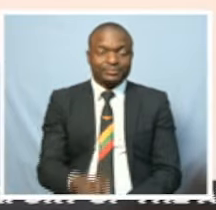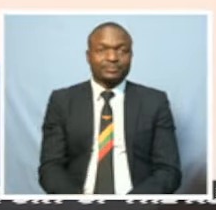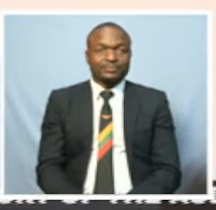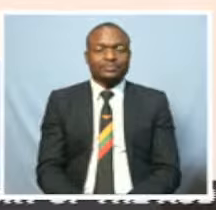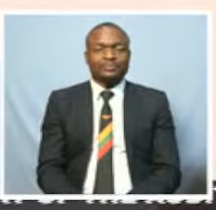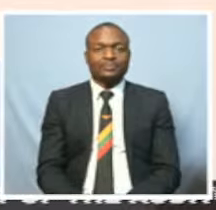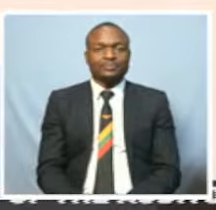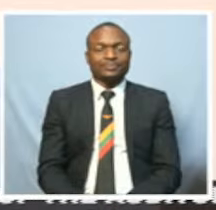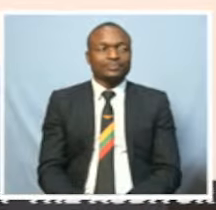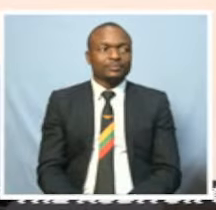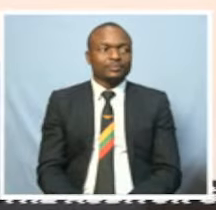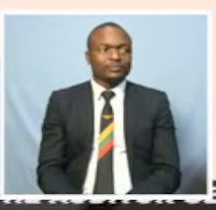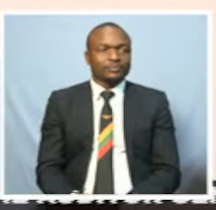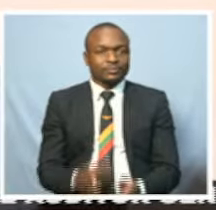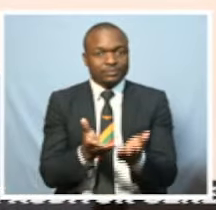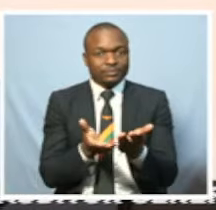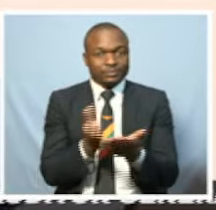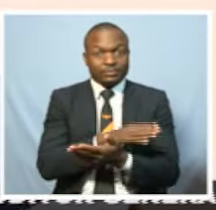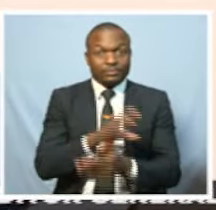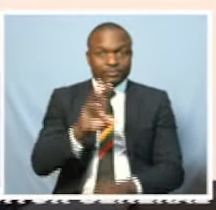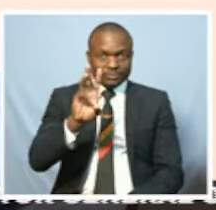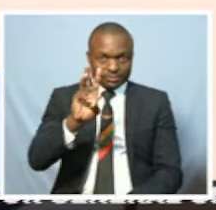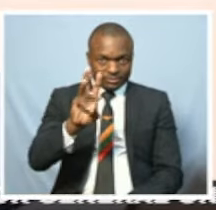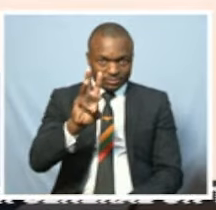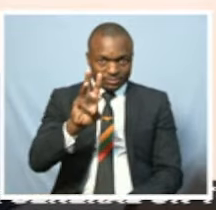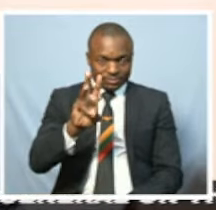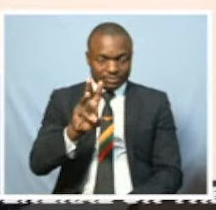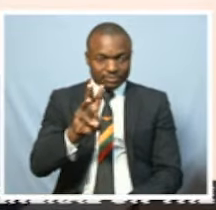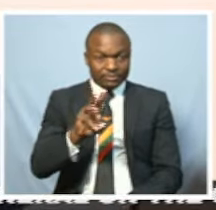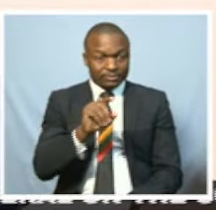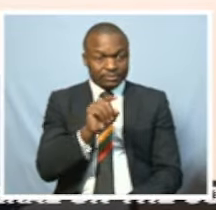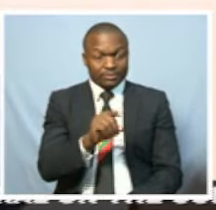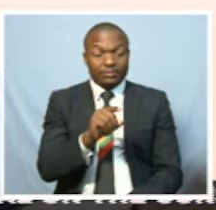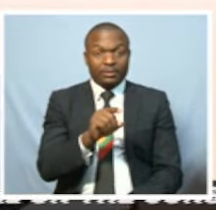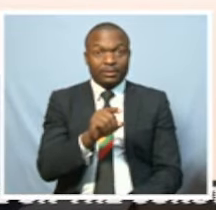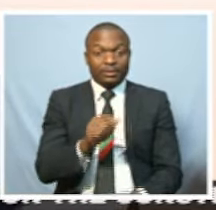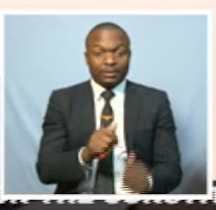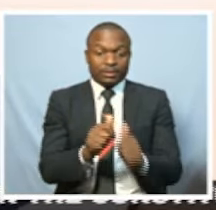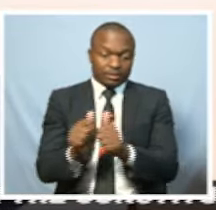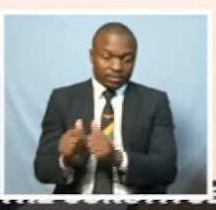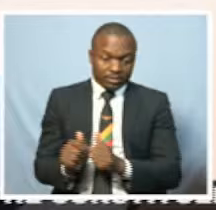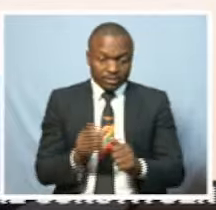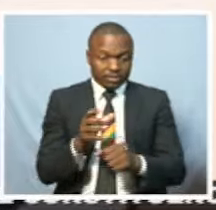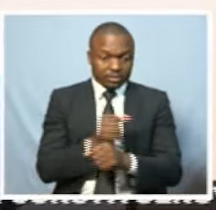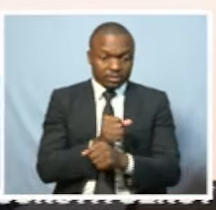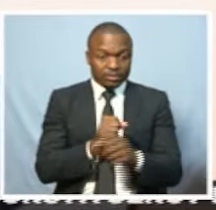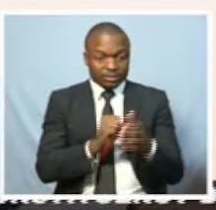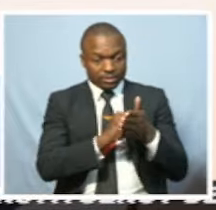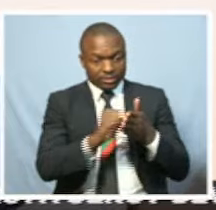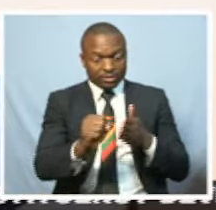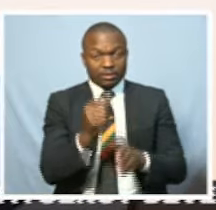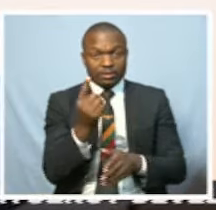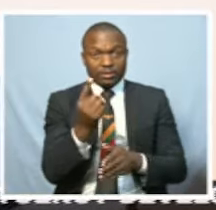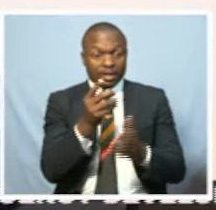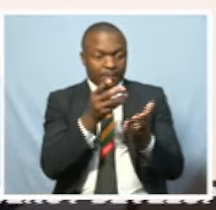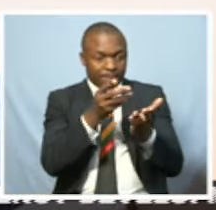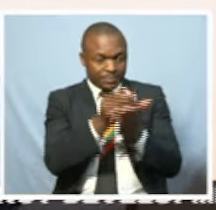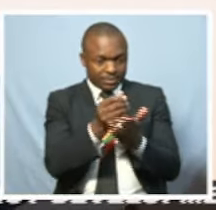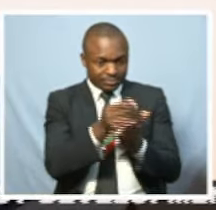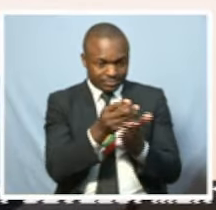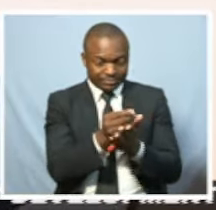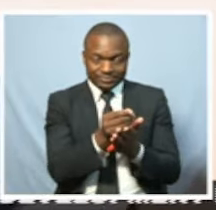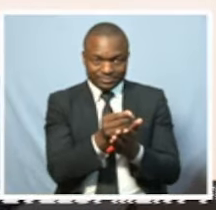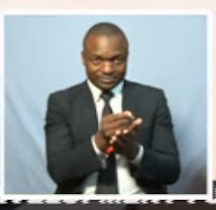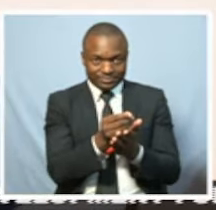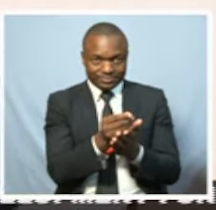Page 6. Page 6, Chair, where it says action taken on sentence number 1, the funds